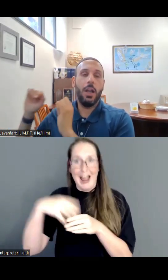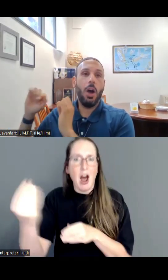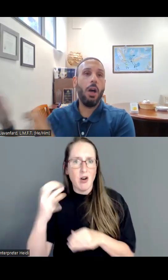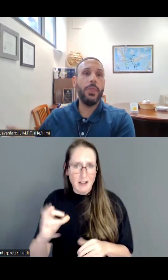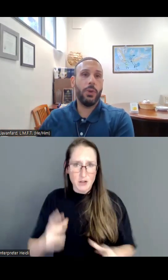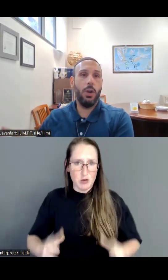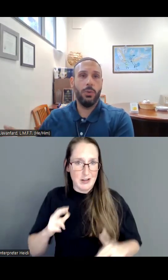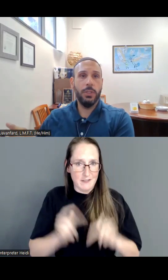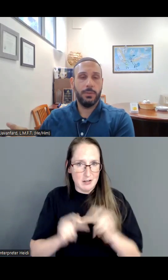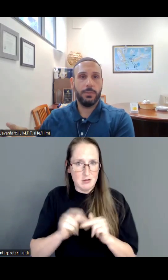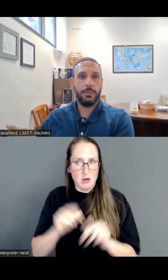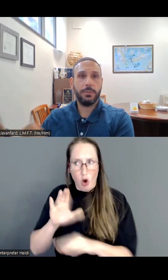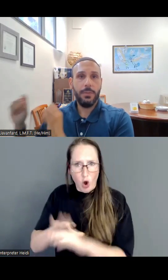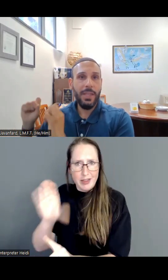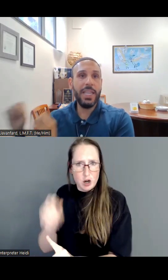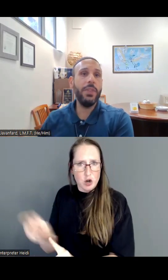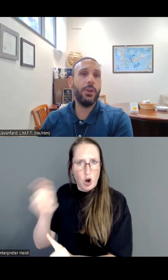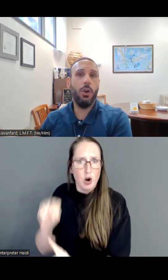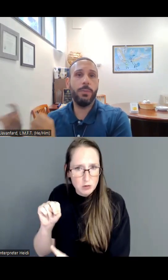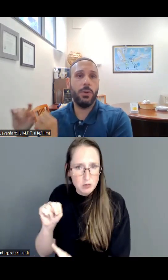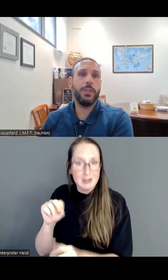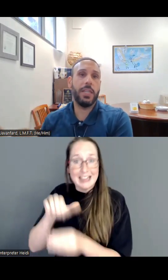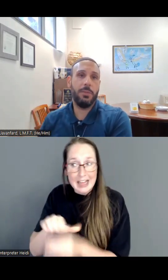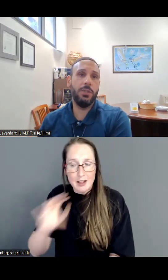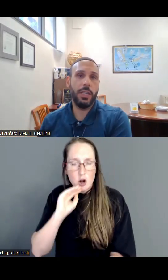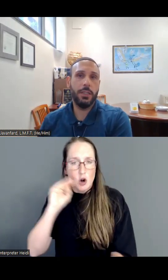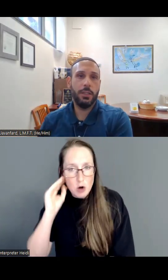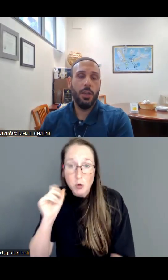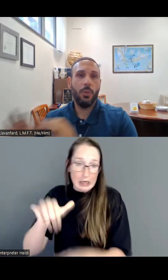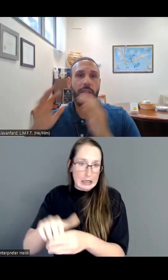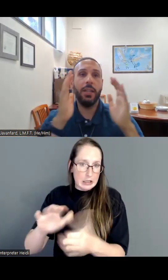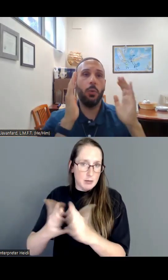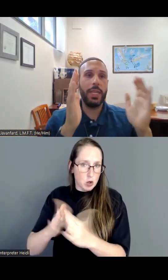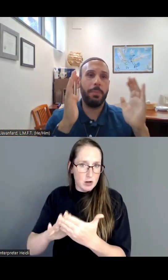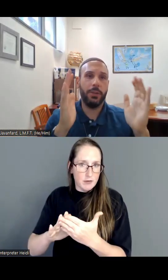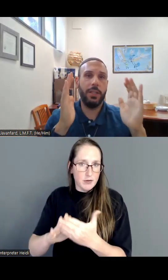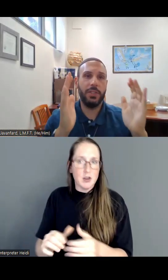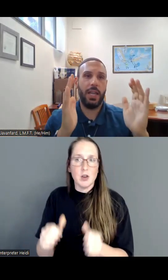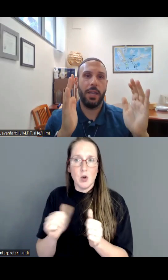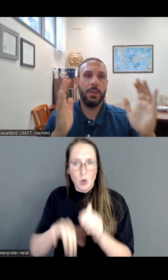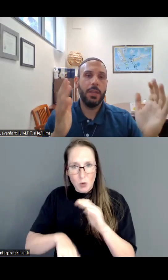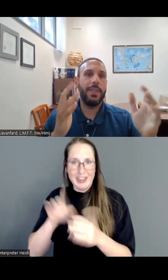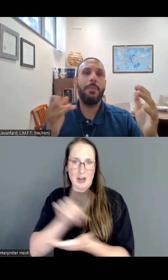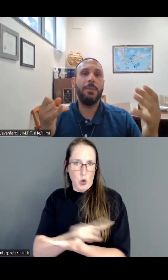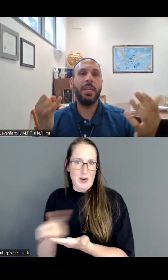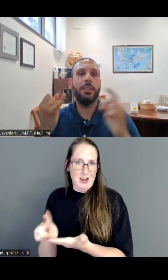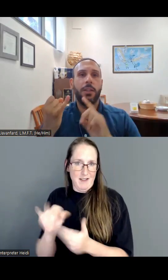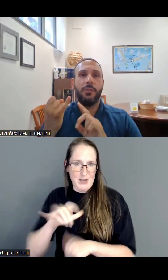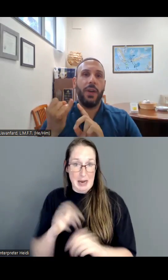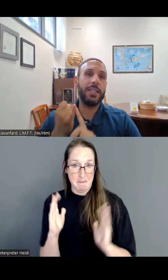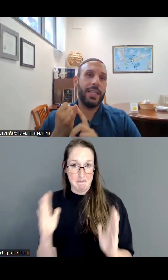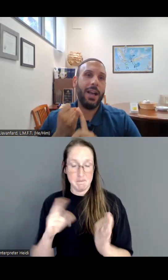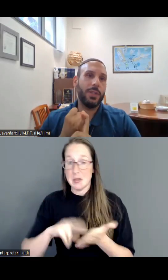facility on their own, in their homes or in the community within a week period of a time. That may